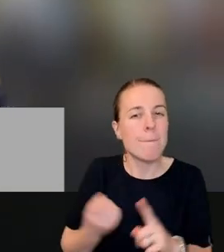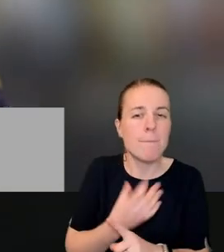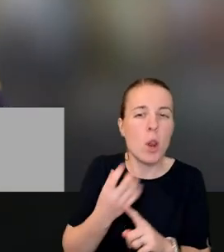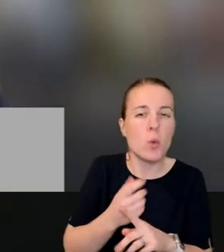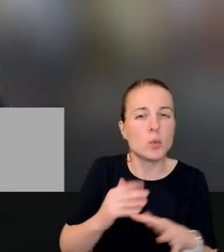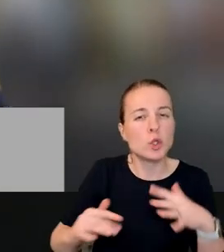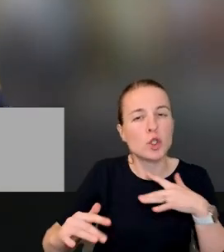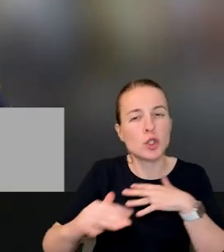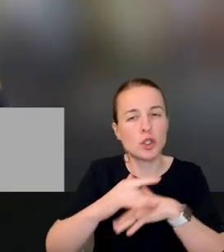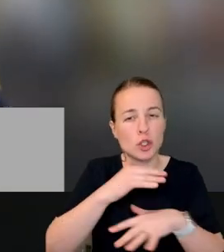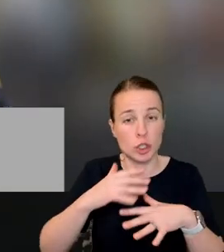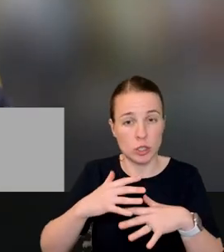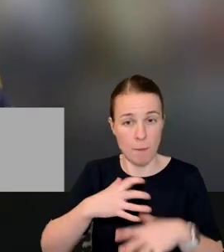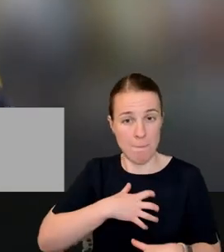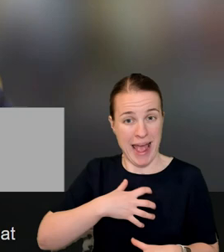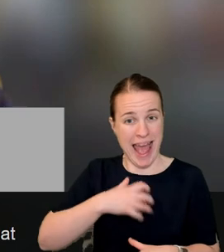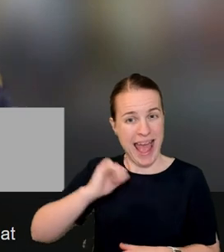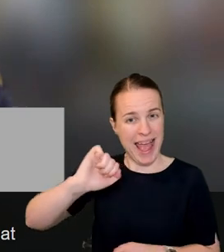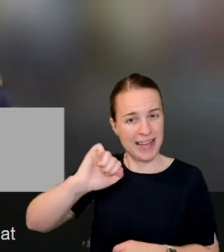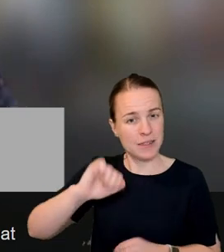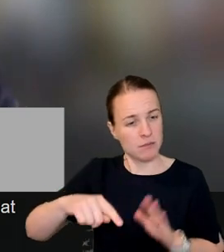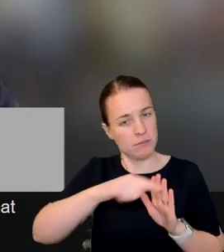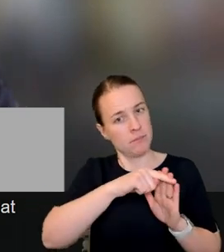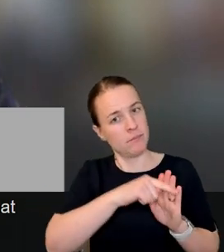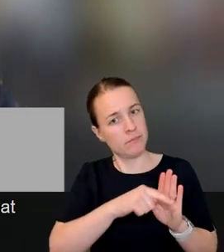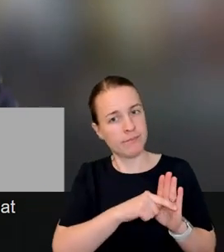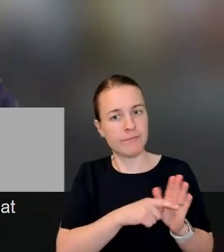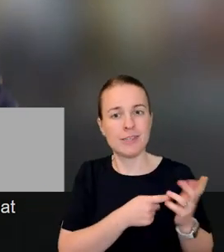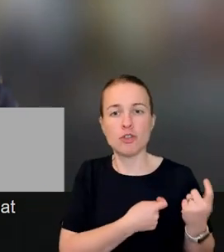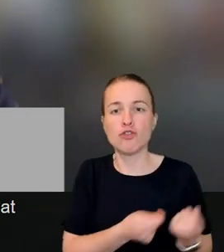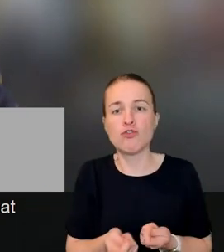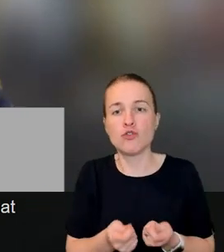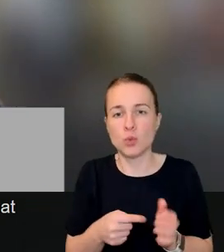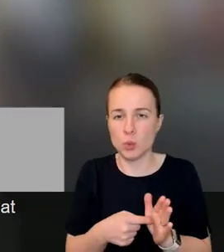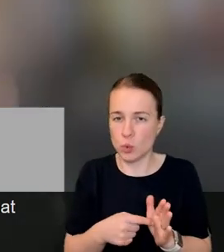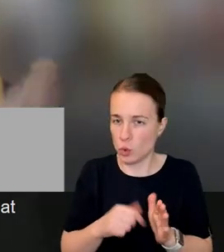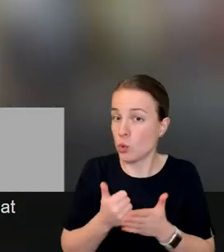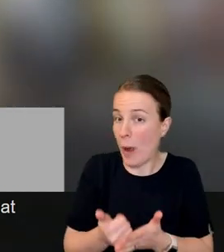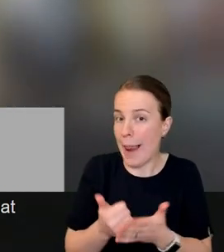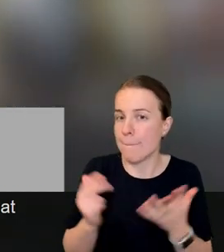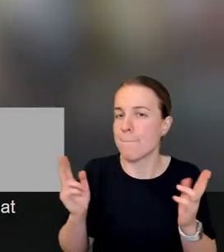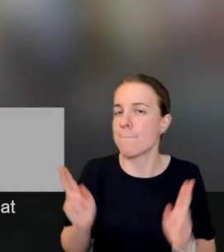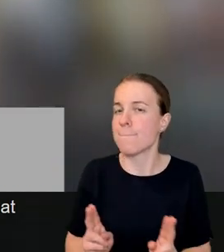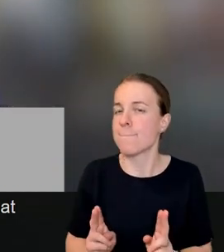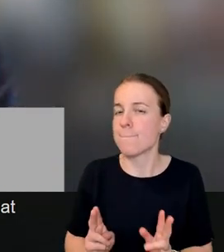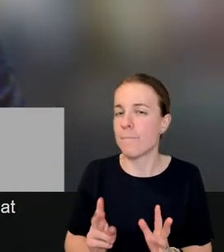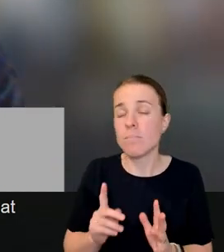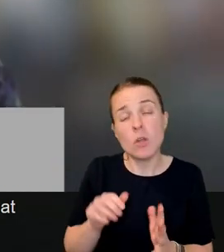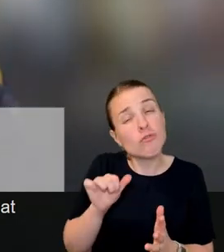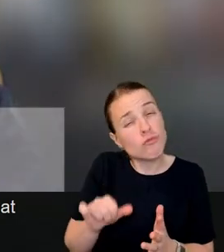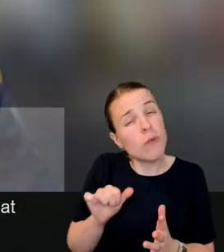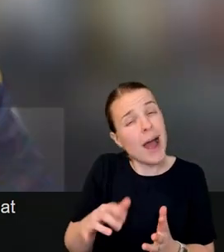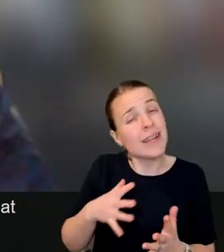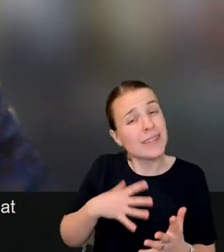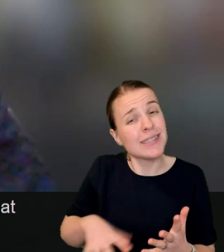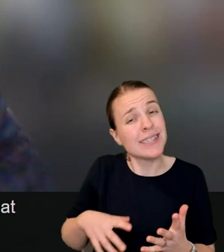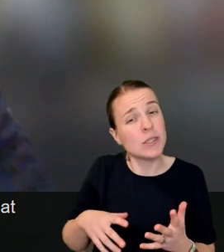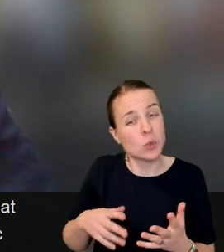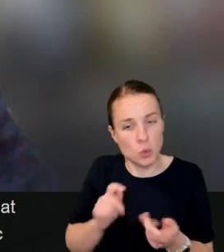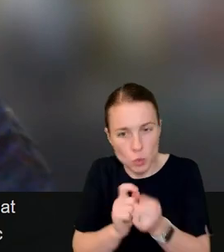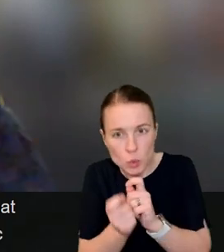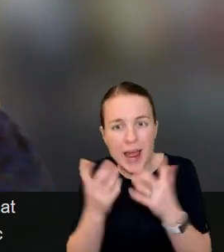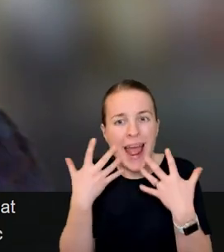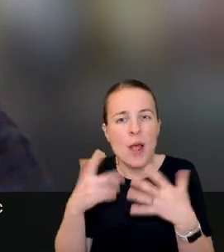mayor has put in place to tackle them, I mean, it's right that they need to be tackled, but you need to take a holistic approach to it. As Emma was saying there,